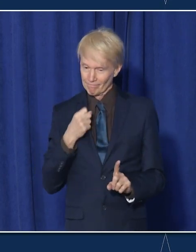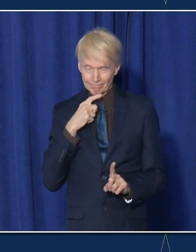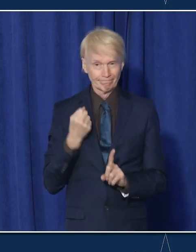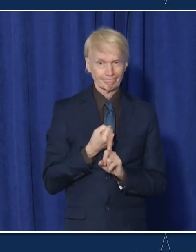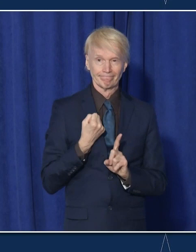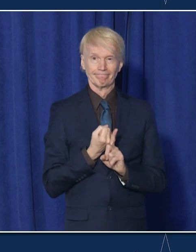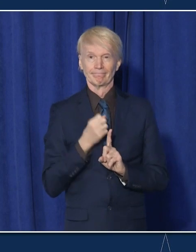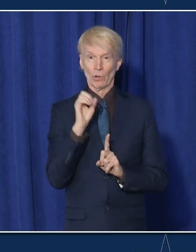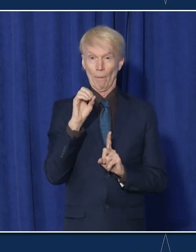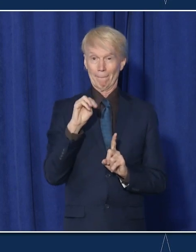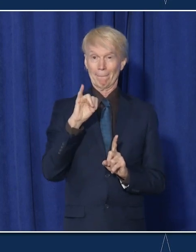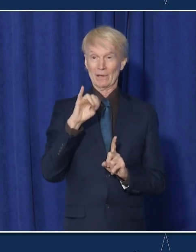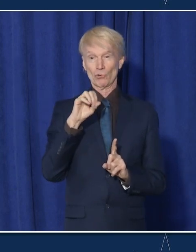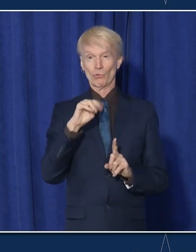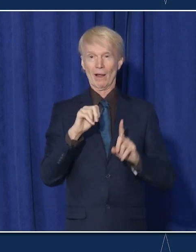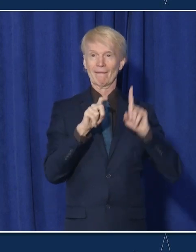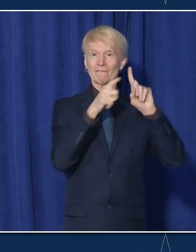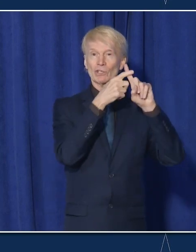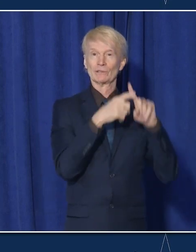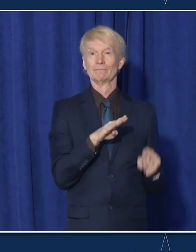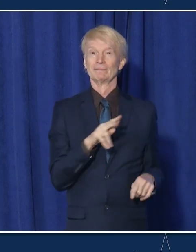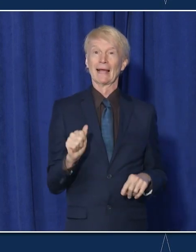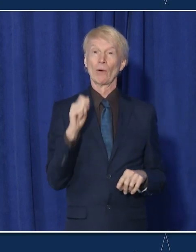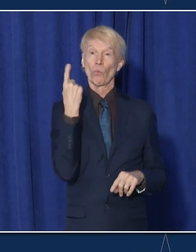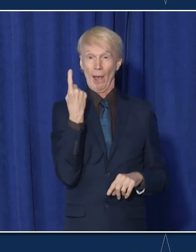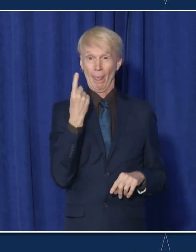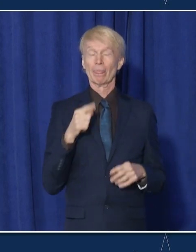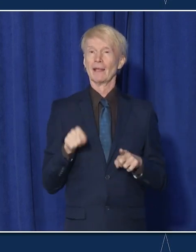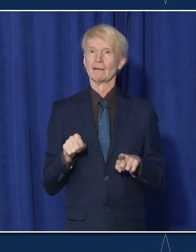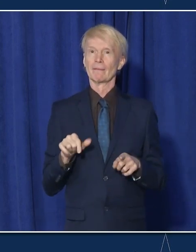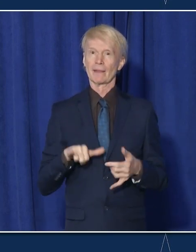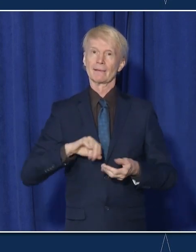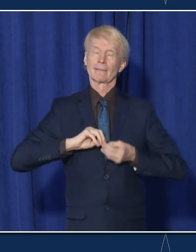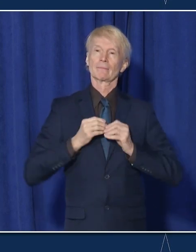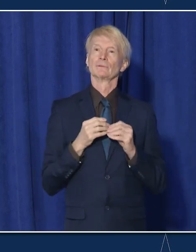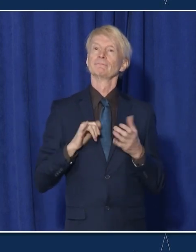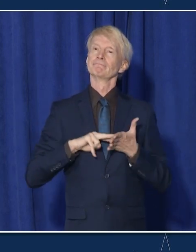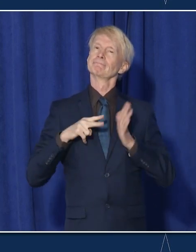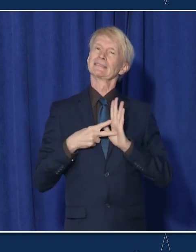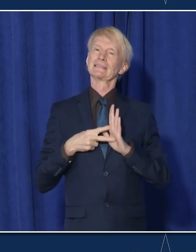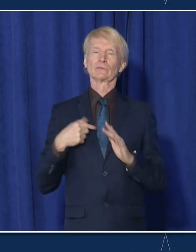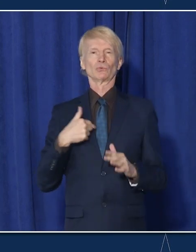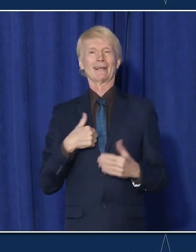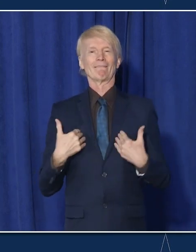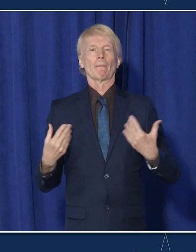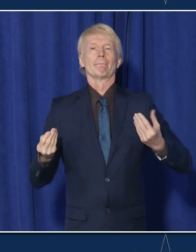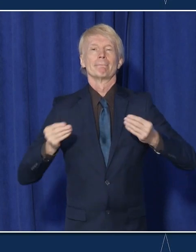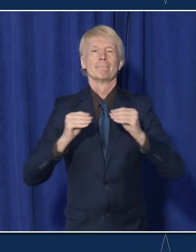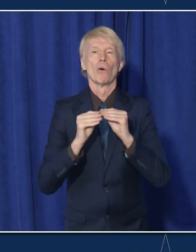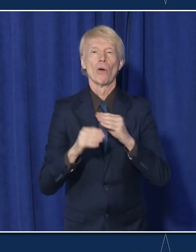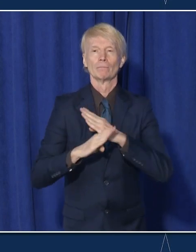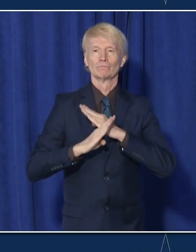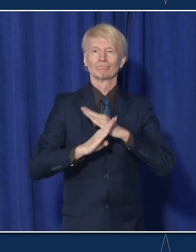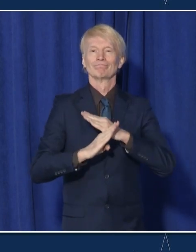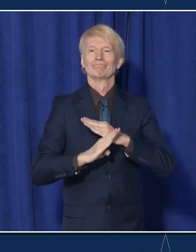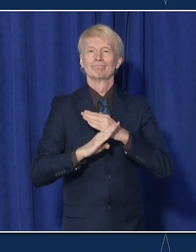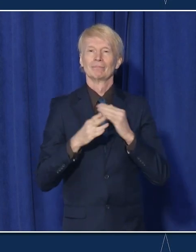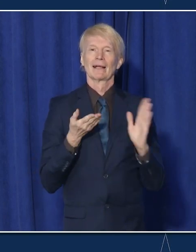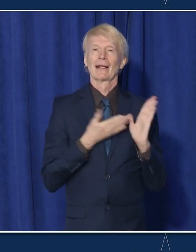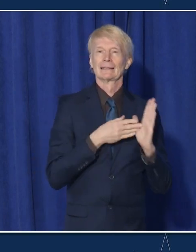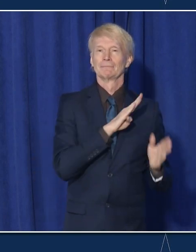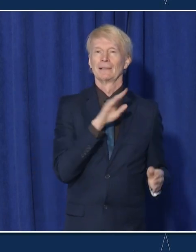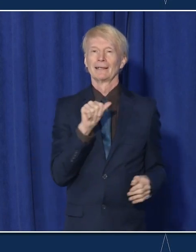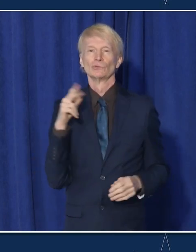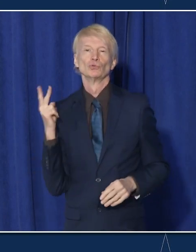original Omicron, if you will, BA1, we actually are more protected than some places against BA2.